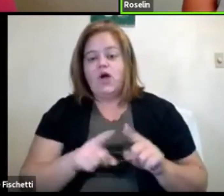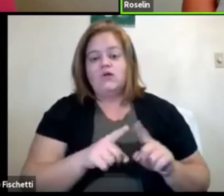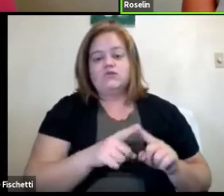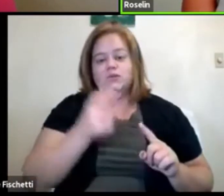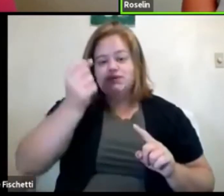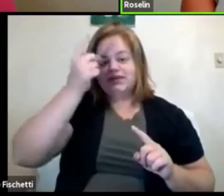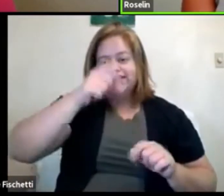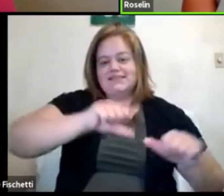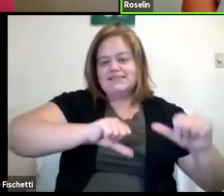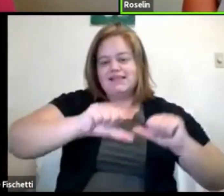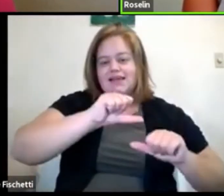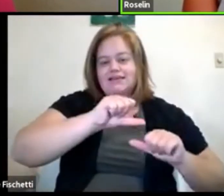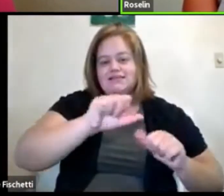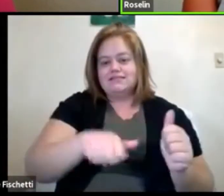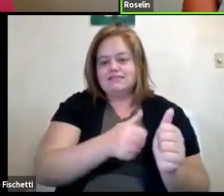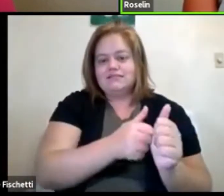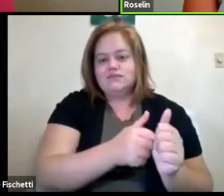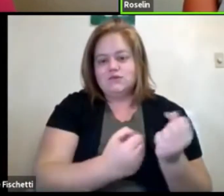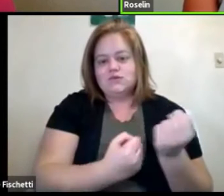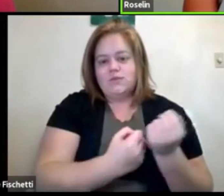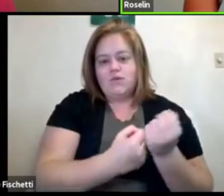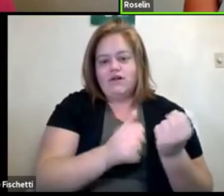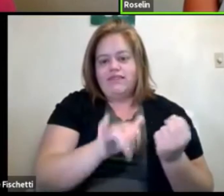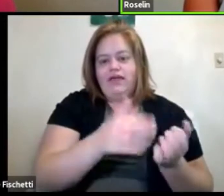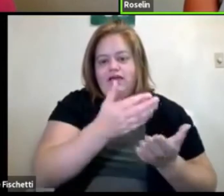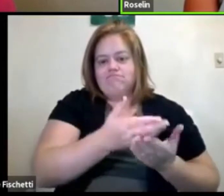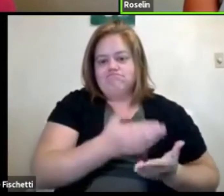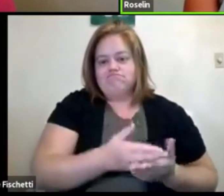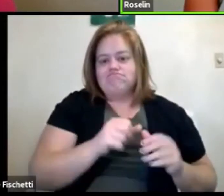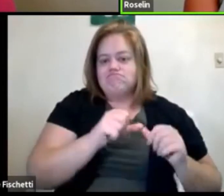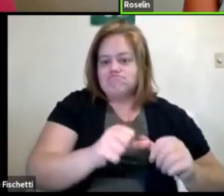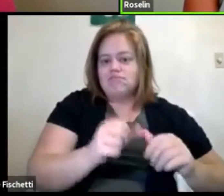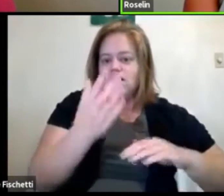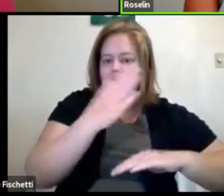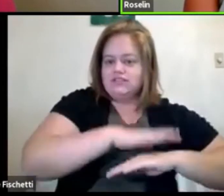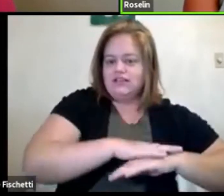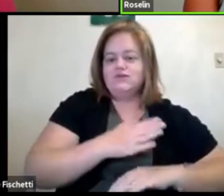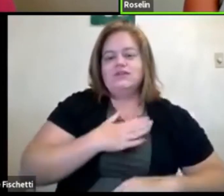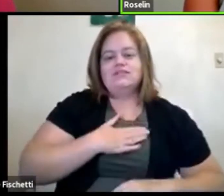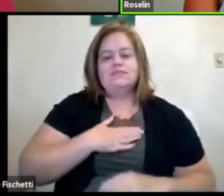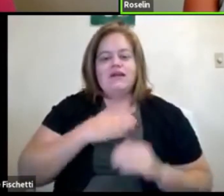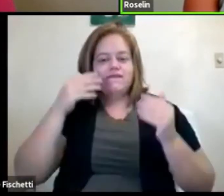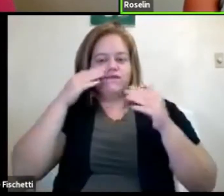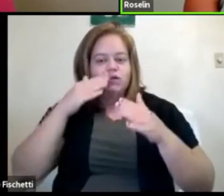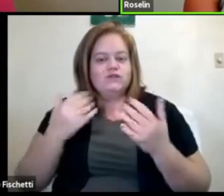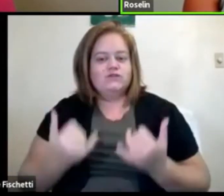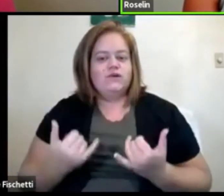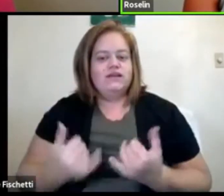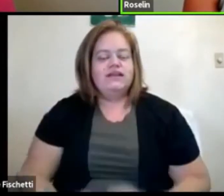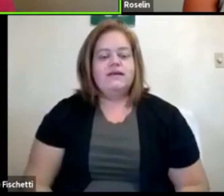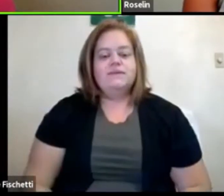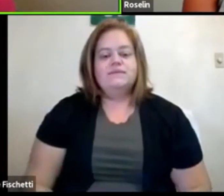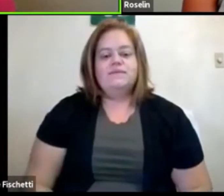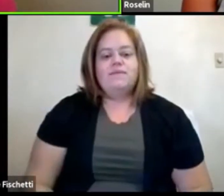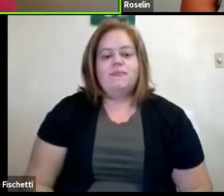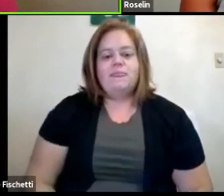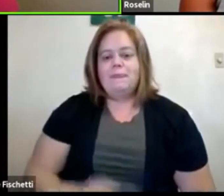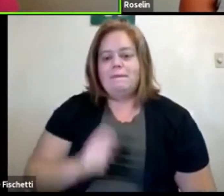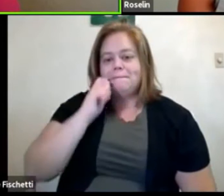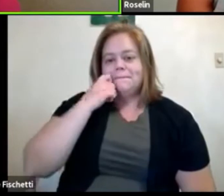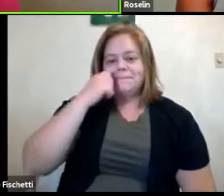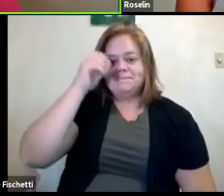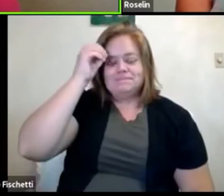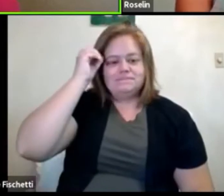it. So yeah, that's really my focus right now. Very cool.